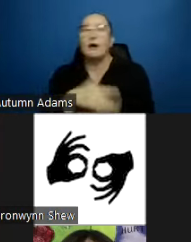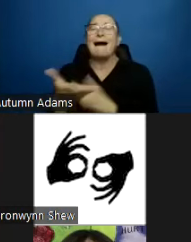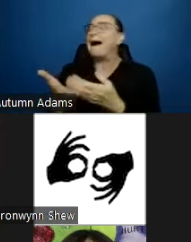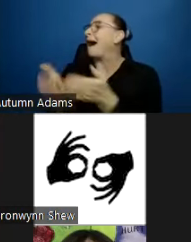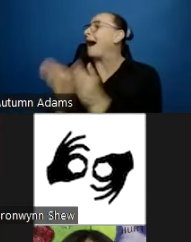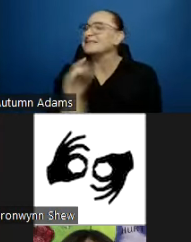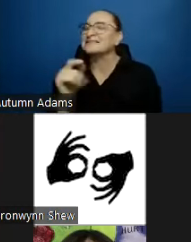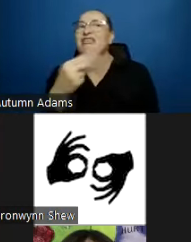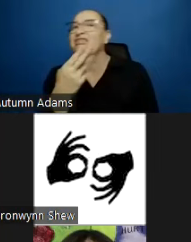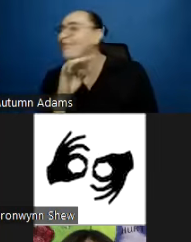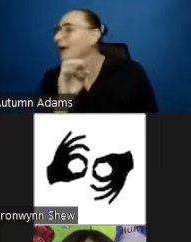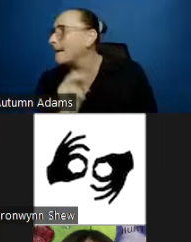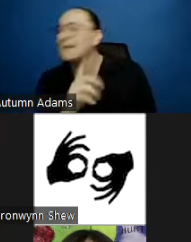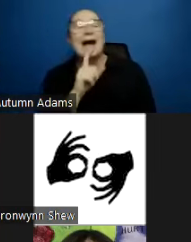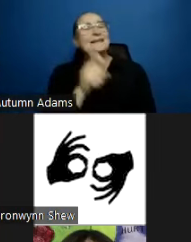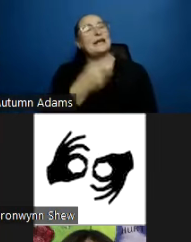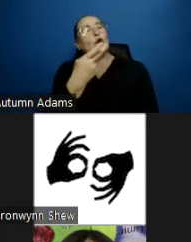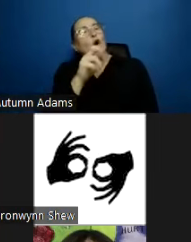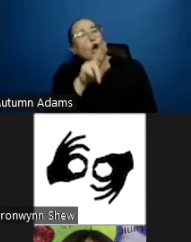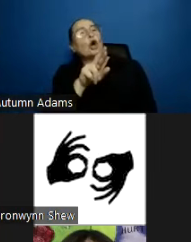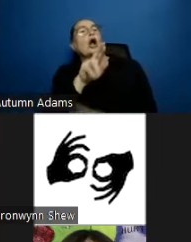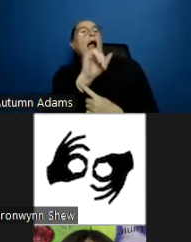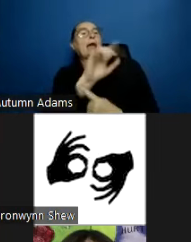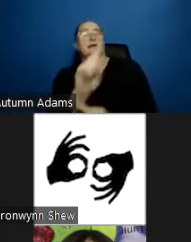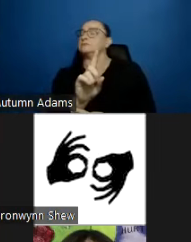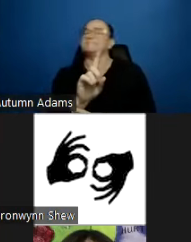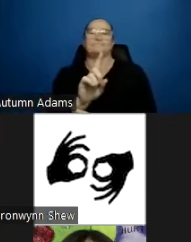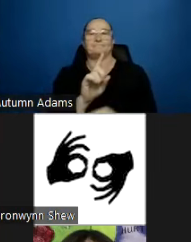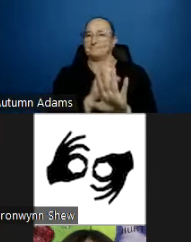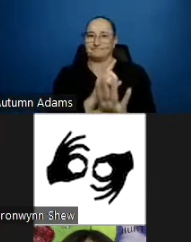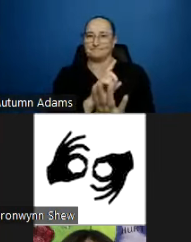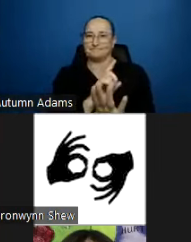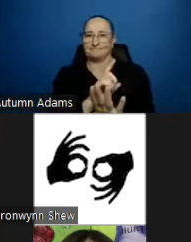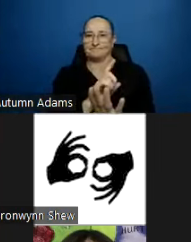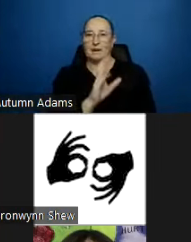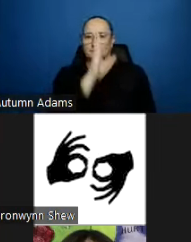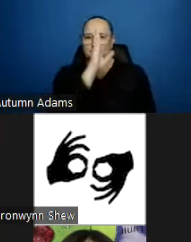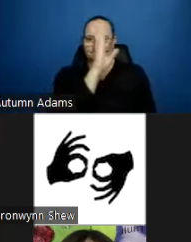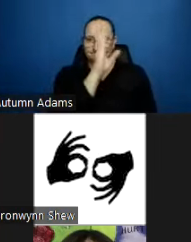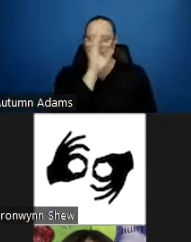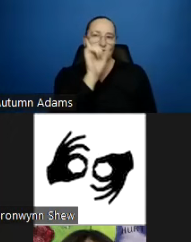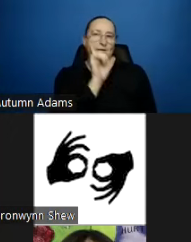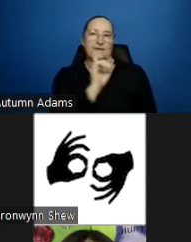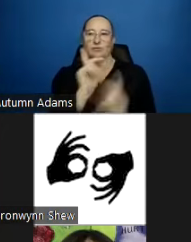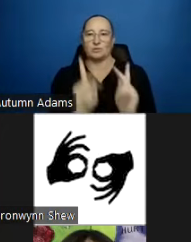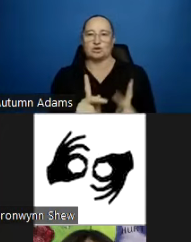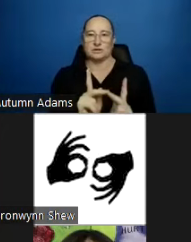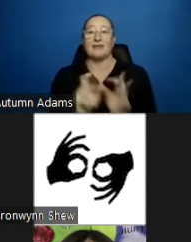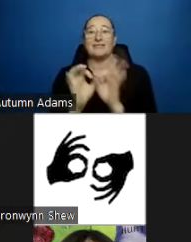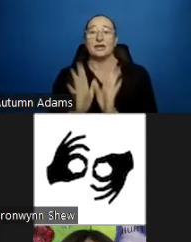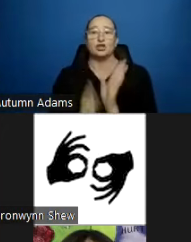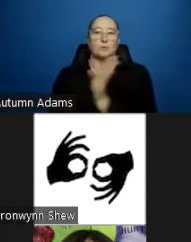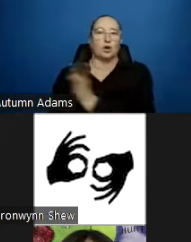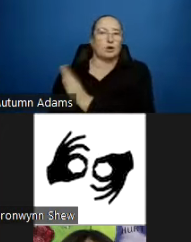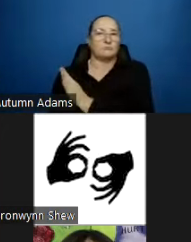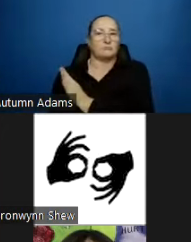need her ID. Can you ask them? Instead, pretend like you're speaking directly to the deaf person. The interpreter is